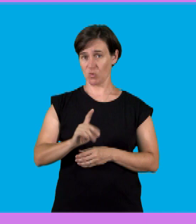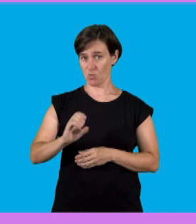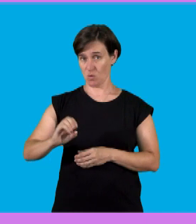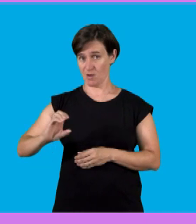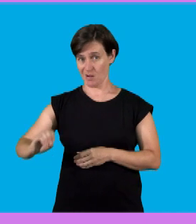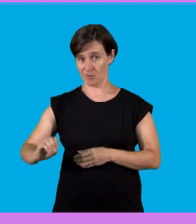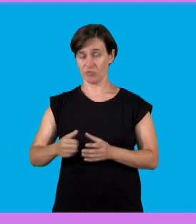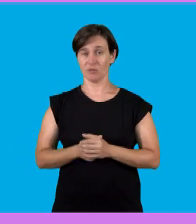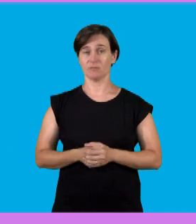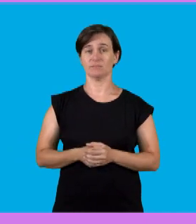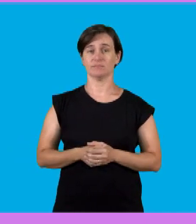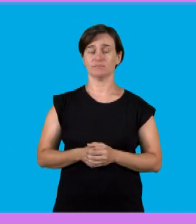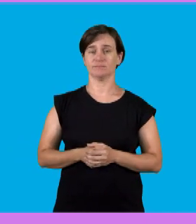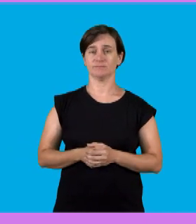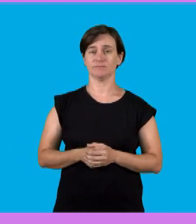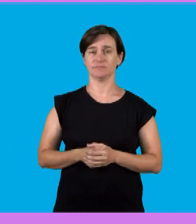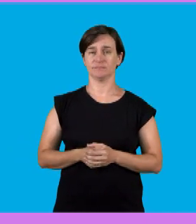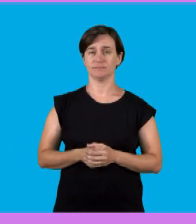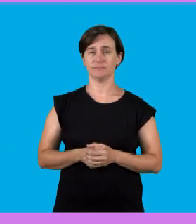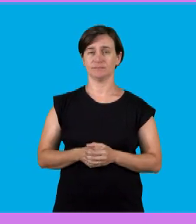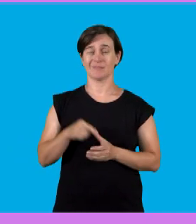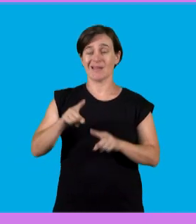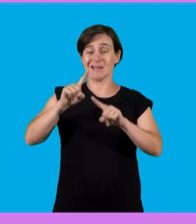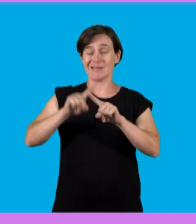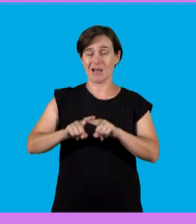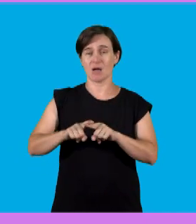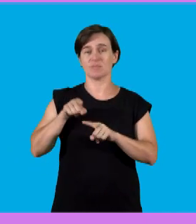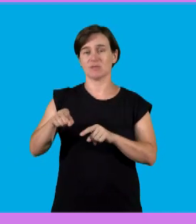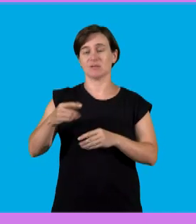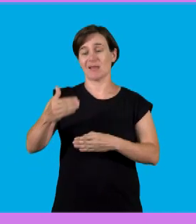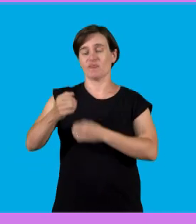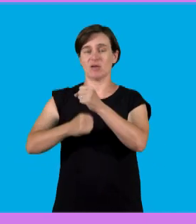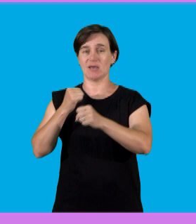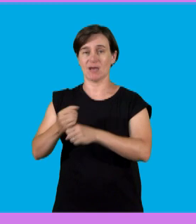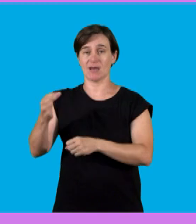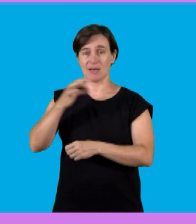Off means I multiply off my gross annual income. That's your